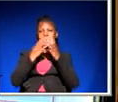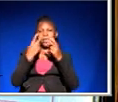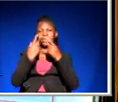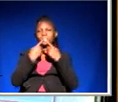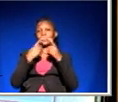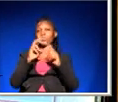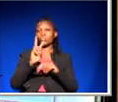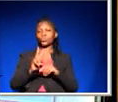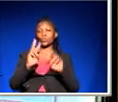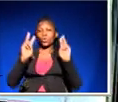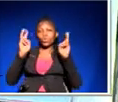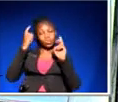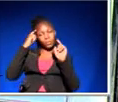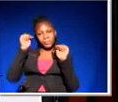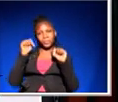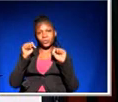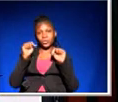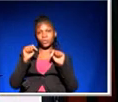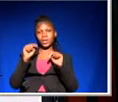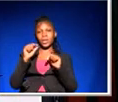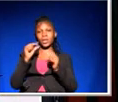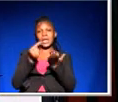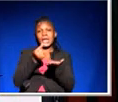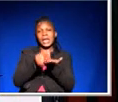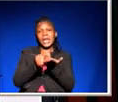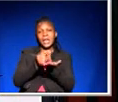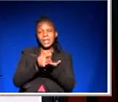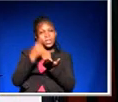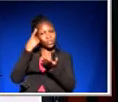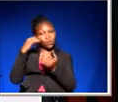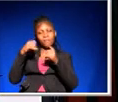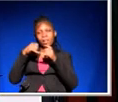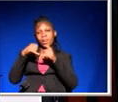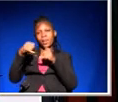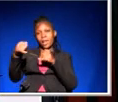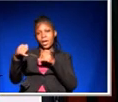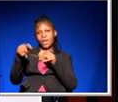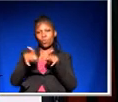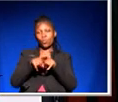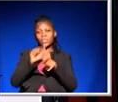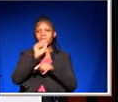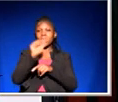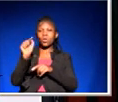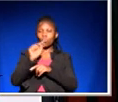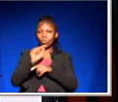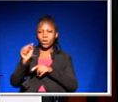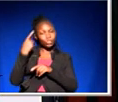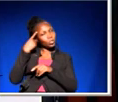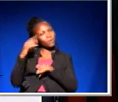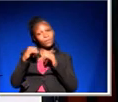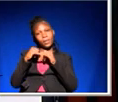And the topic today is gradient of a line and equation of a